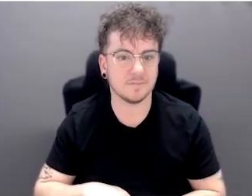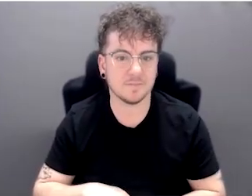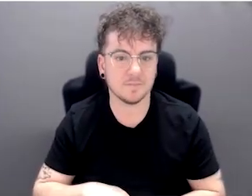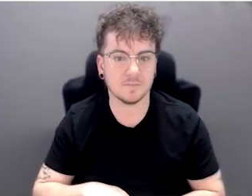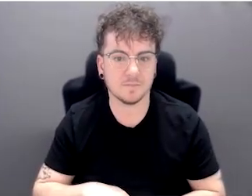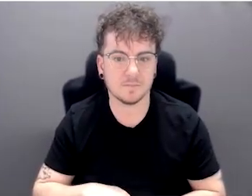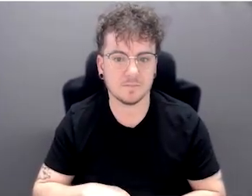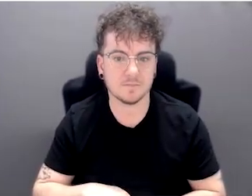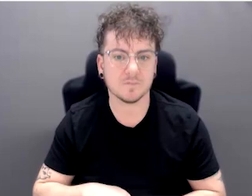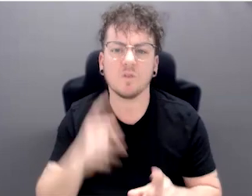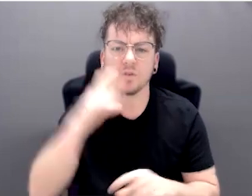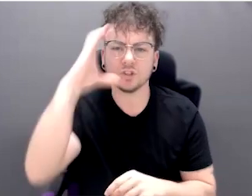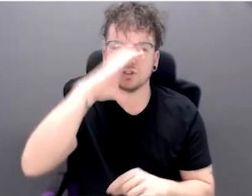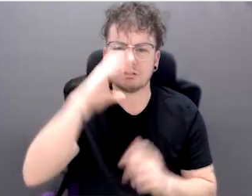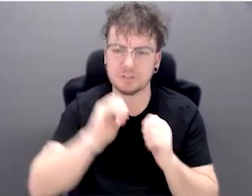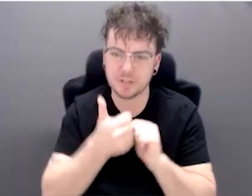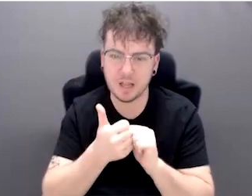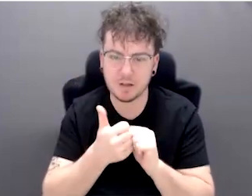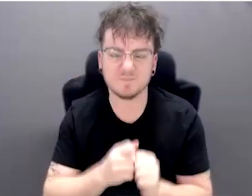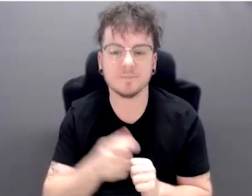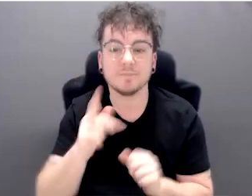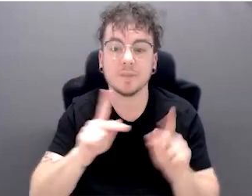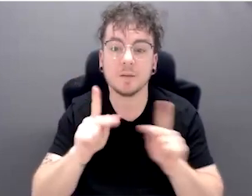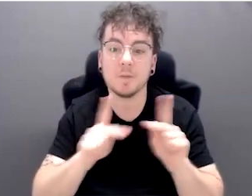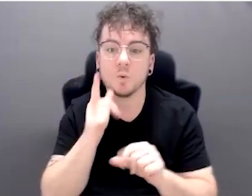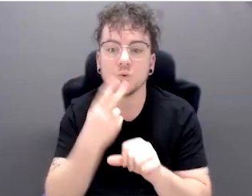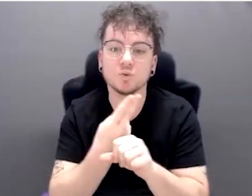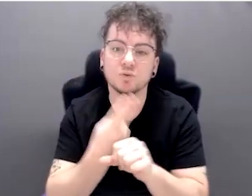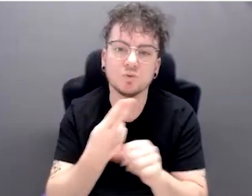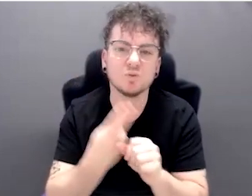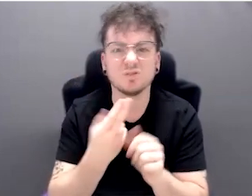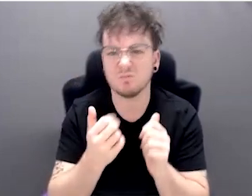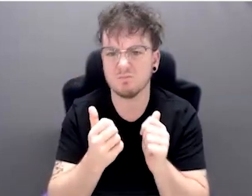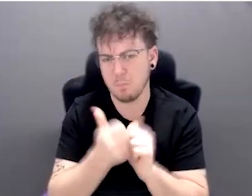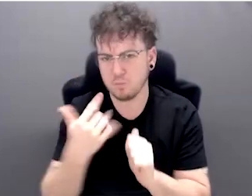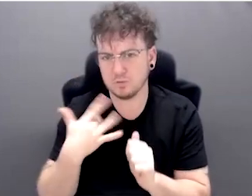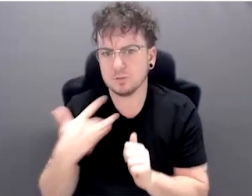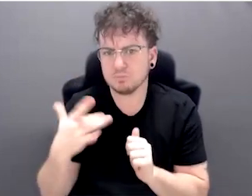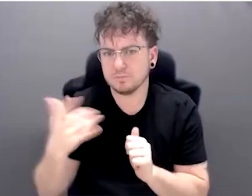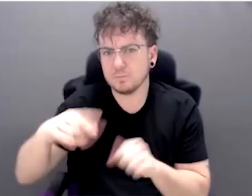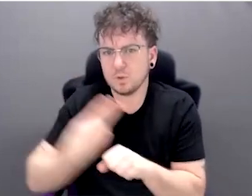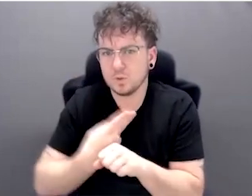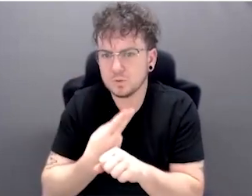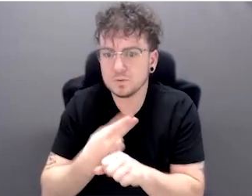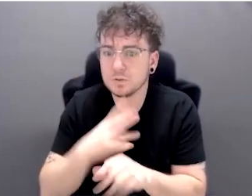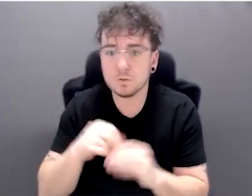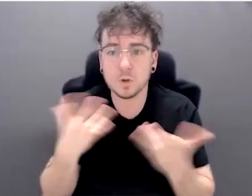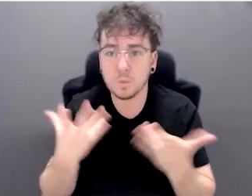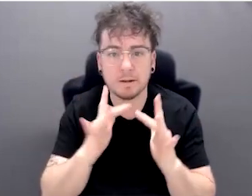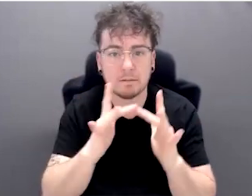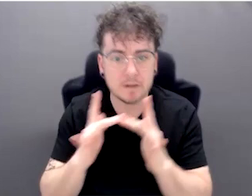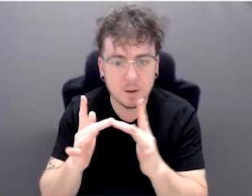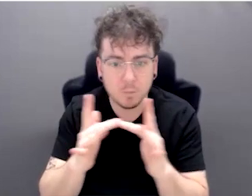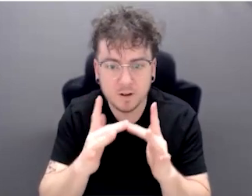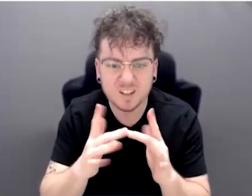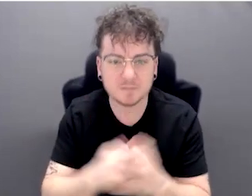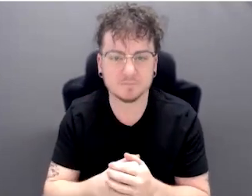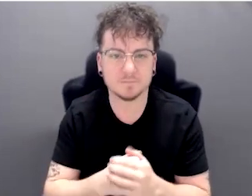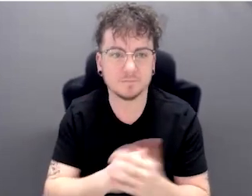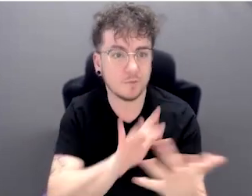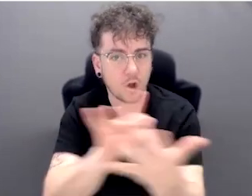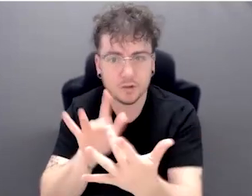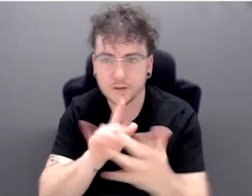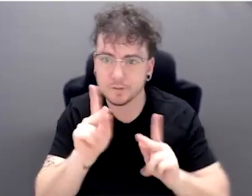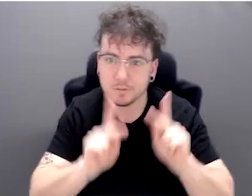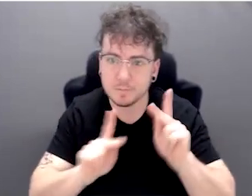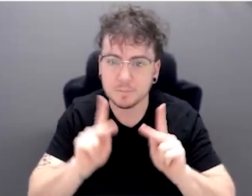Turning to the search strategies, participants used tools most job seekers would utilize, including networking, direct